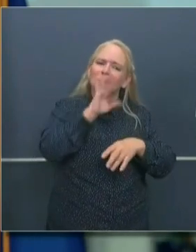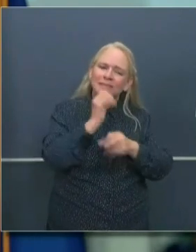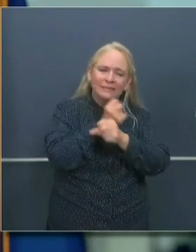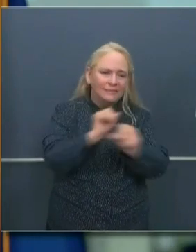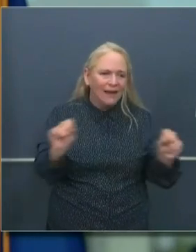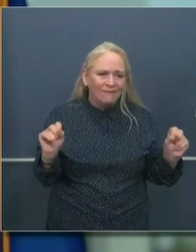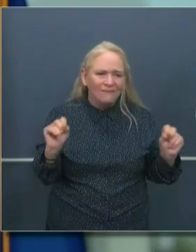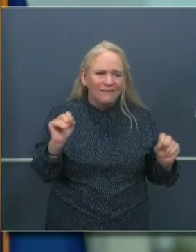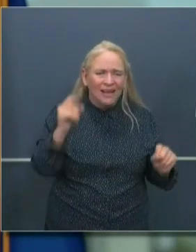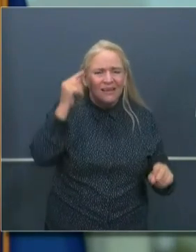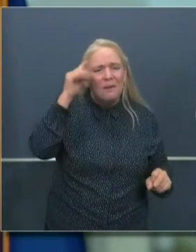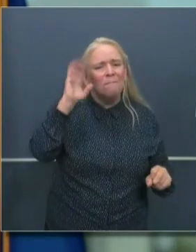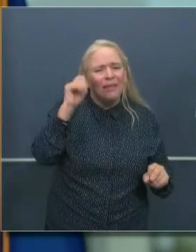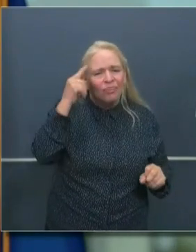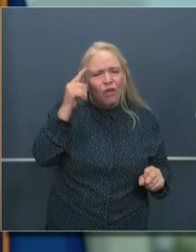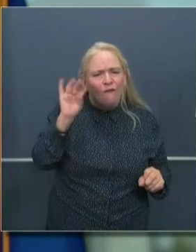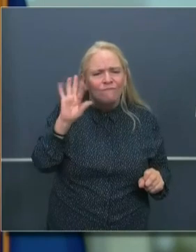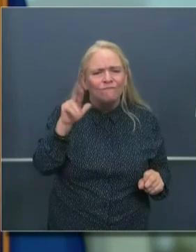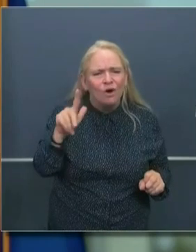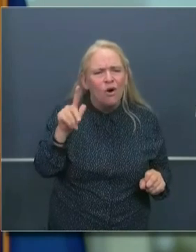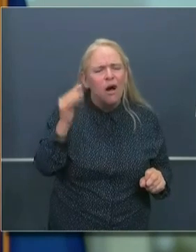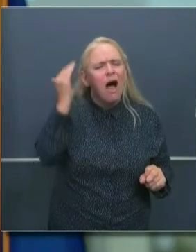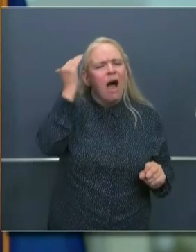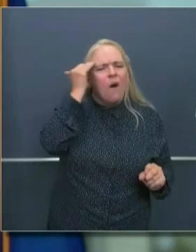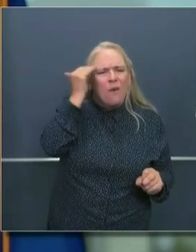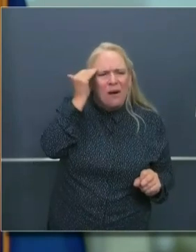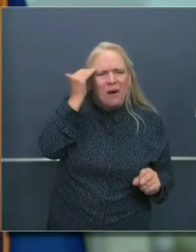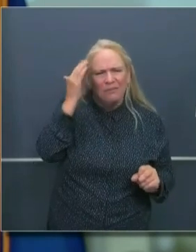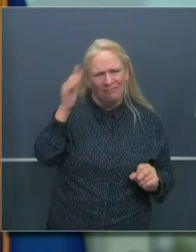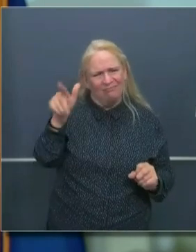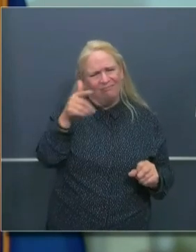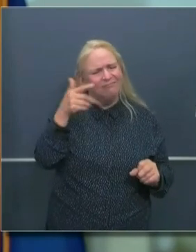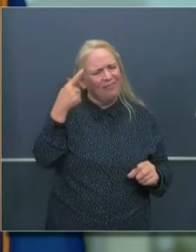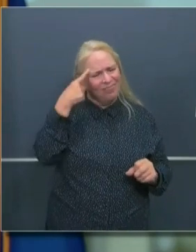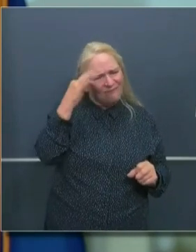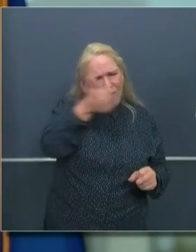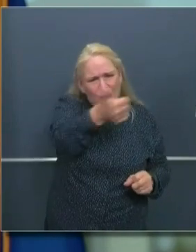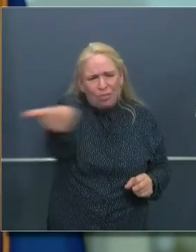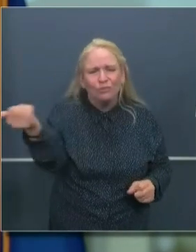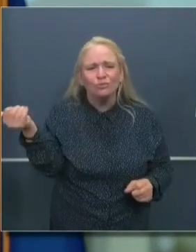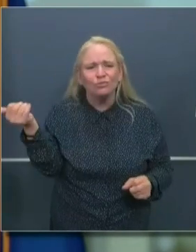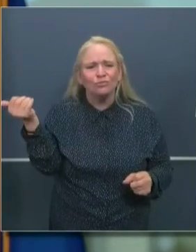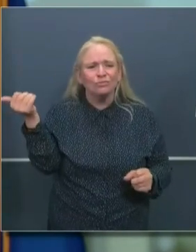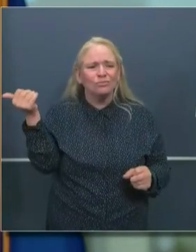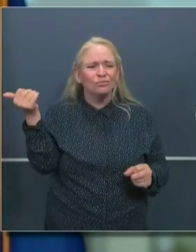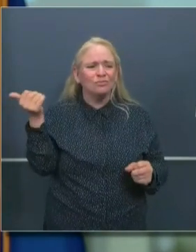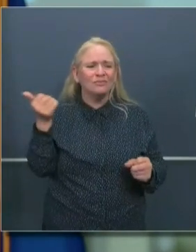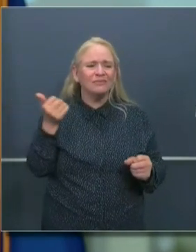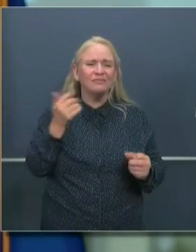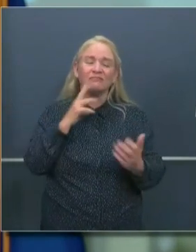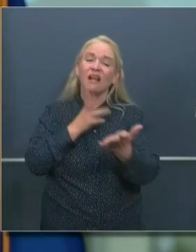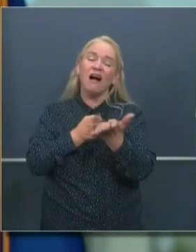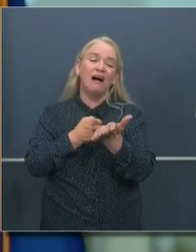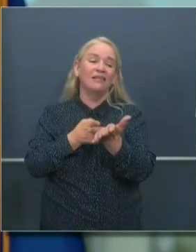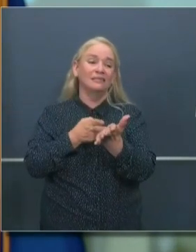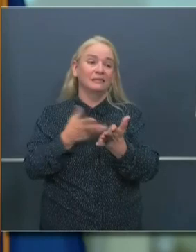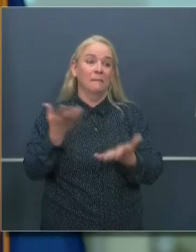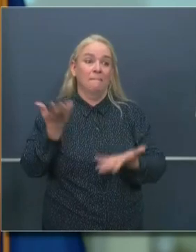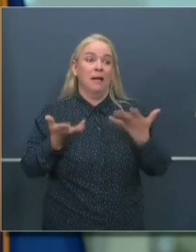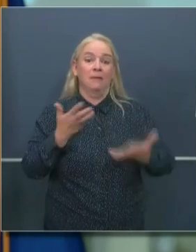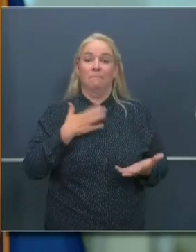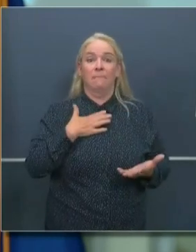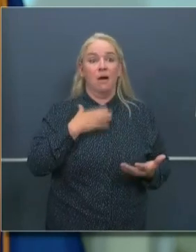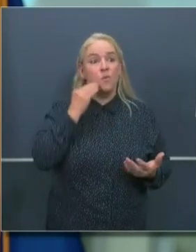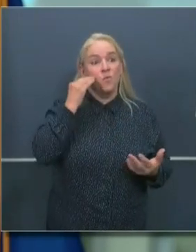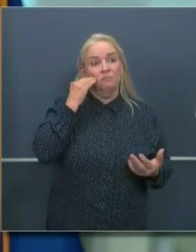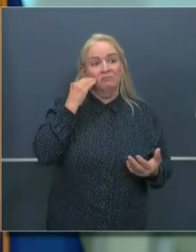about themselves and others. Just because, I honestly, I maybe was unique in my household, but I don't think it was. I think